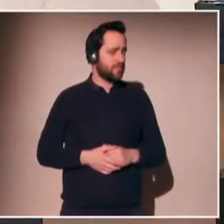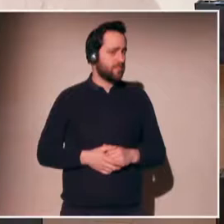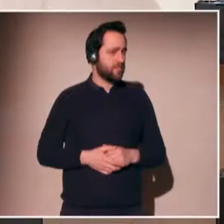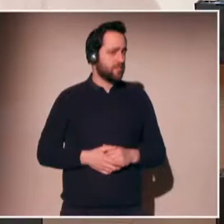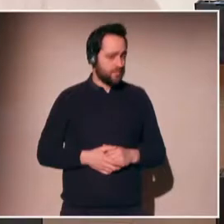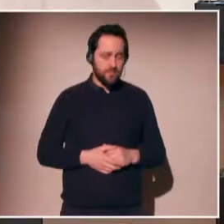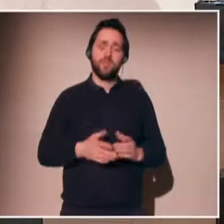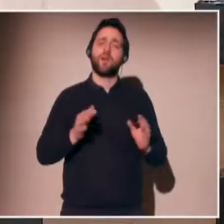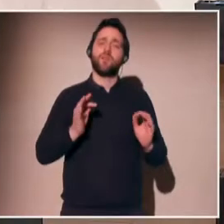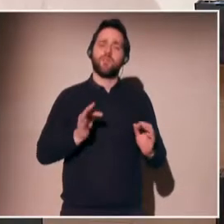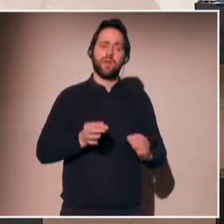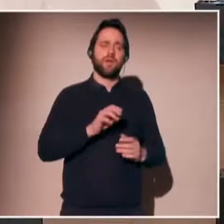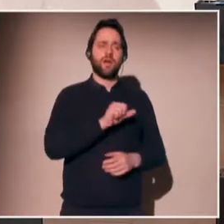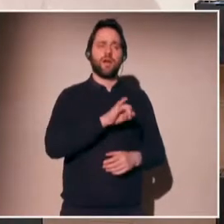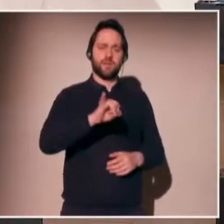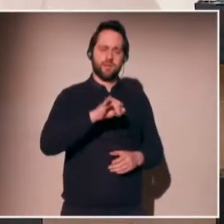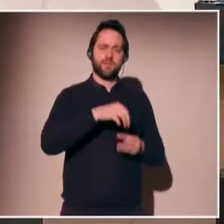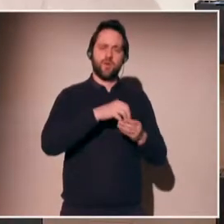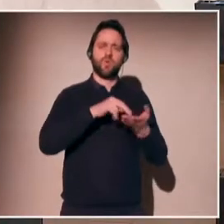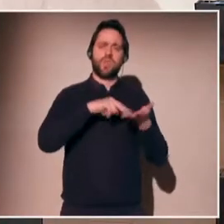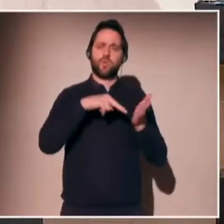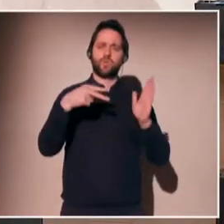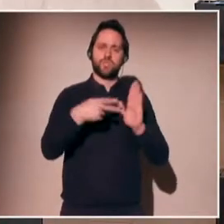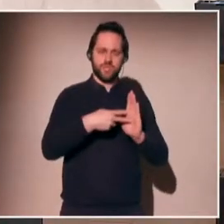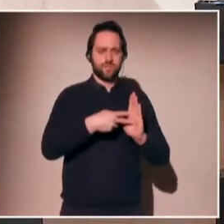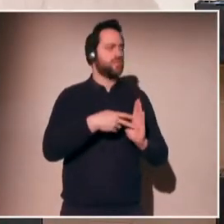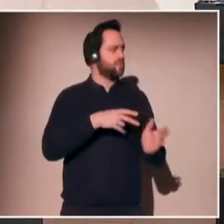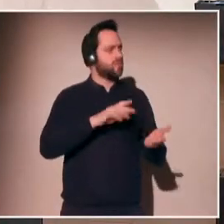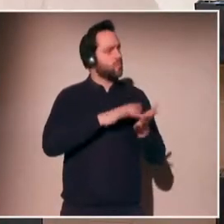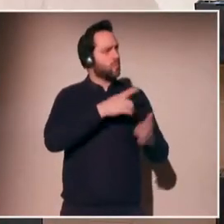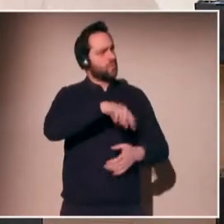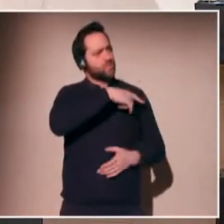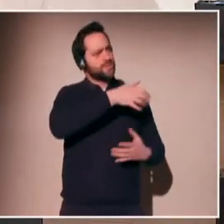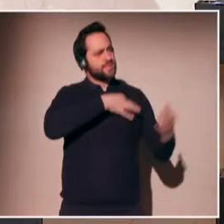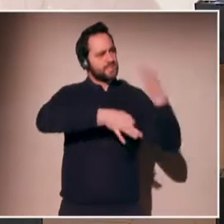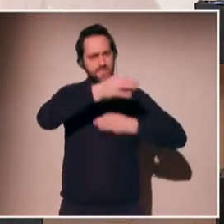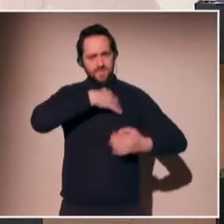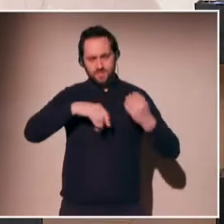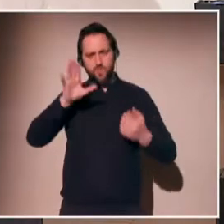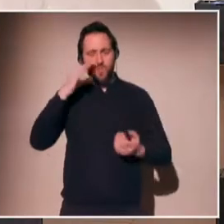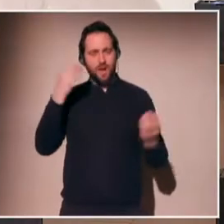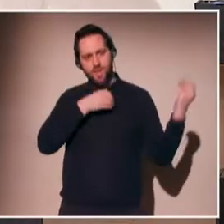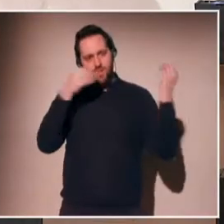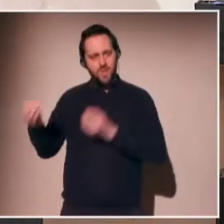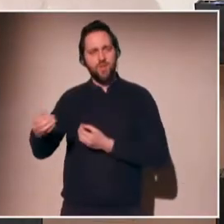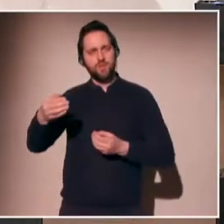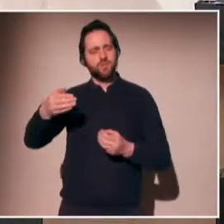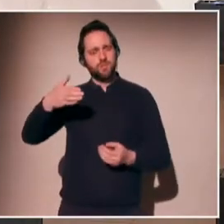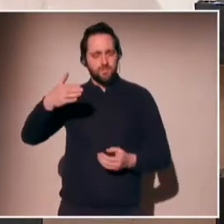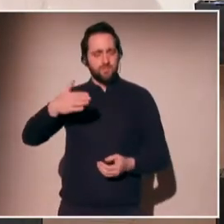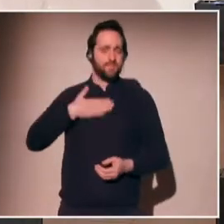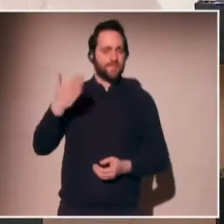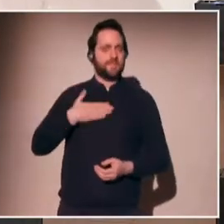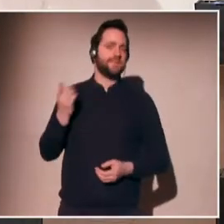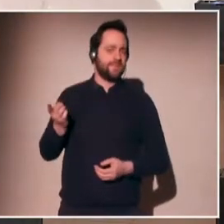humanity. And so Fei-Fei, I read that you recently insisted on the notion of a human-centered AI. So can